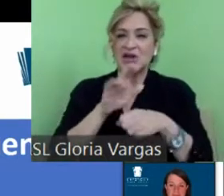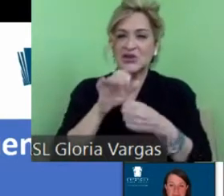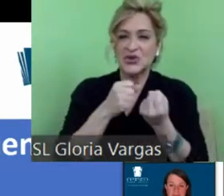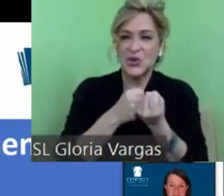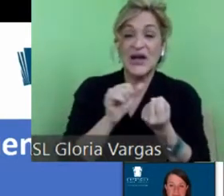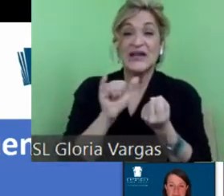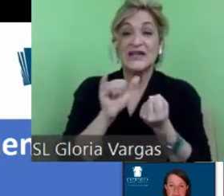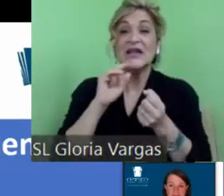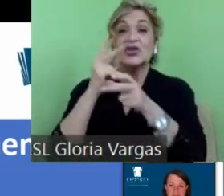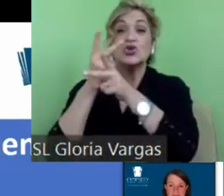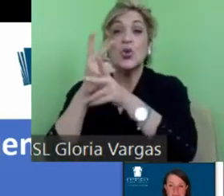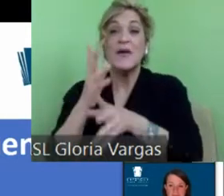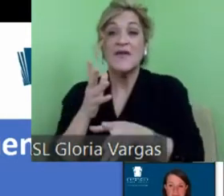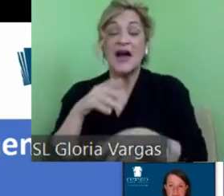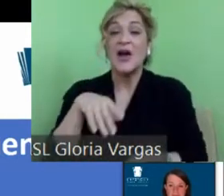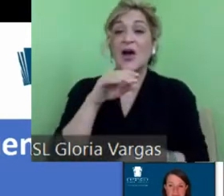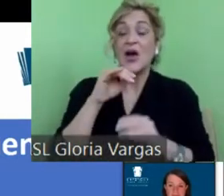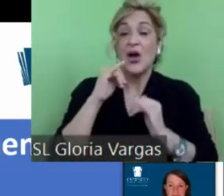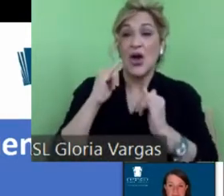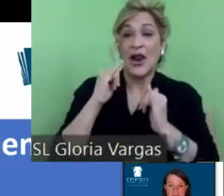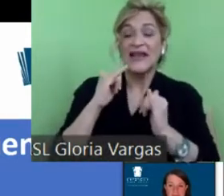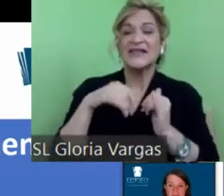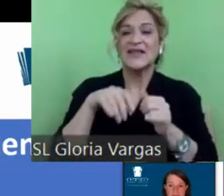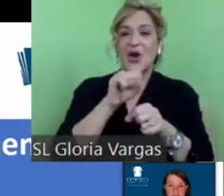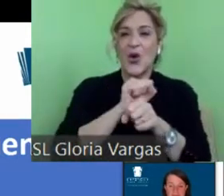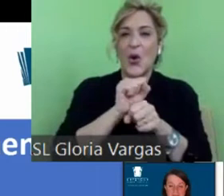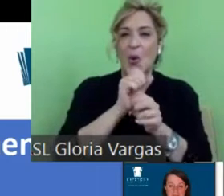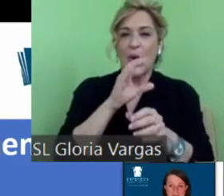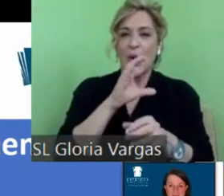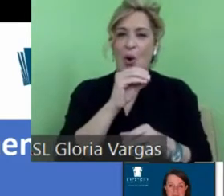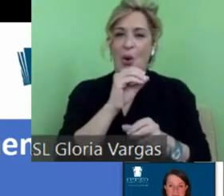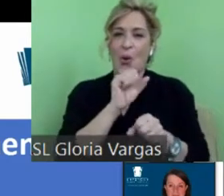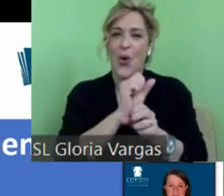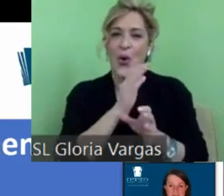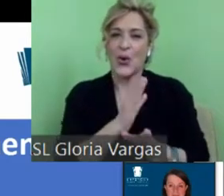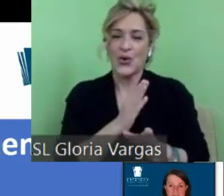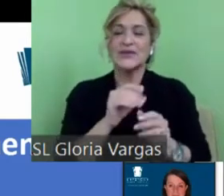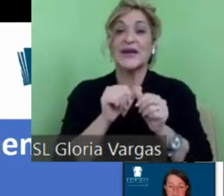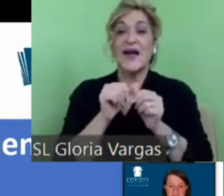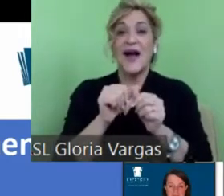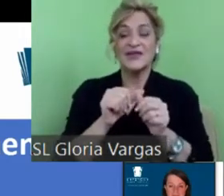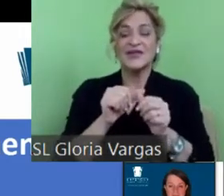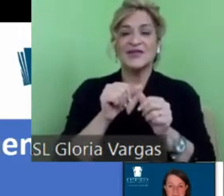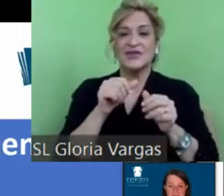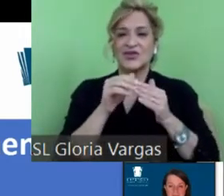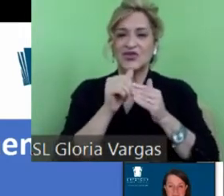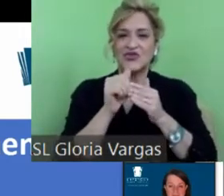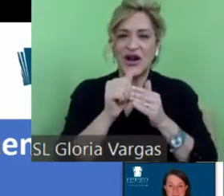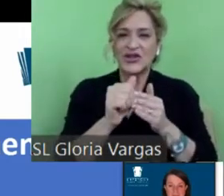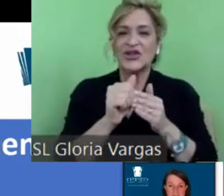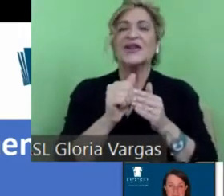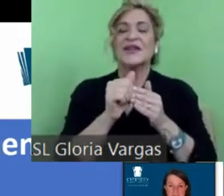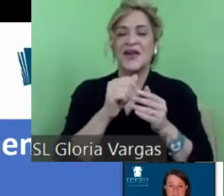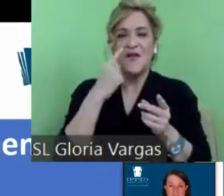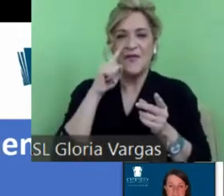as supervisors, colleagues, and co-workers, rather than the constant direction and supervision of paid support